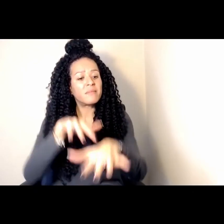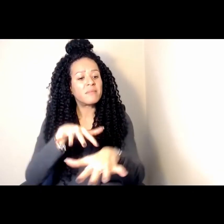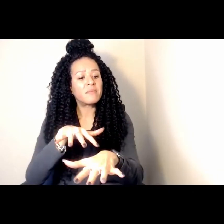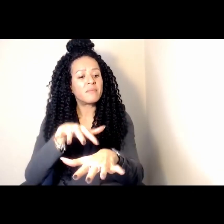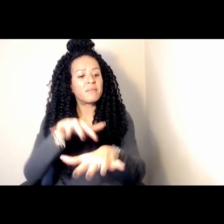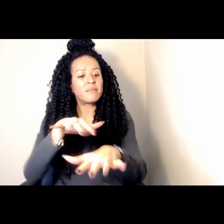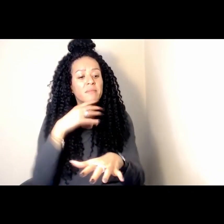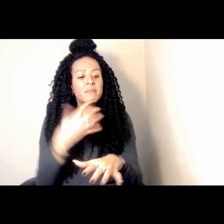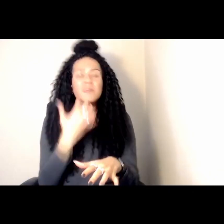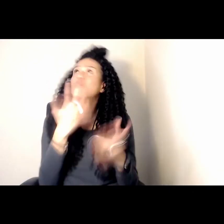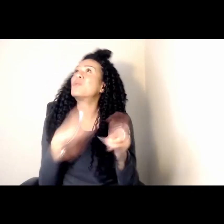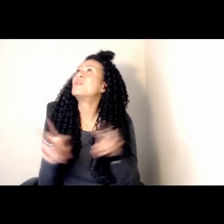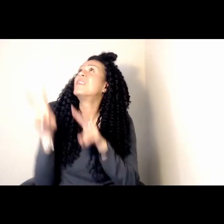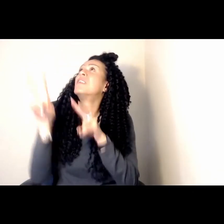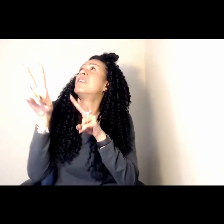father's God